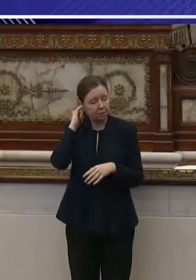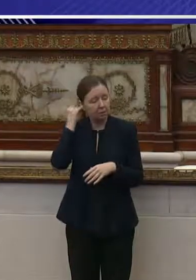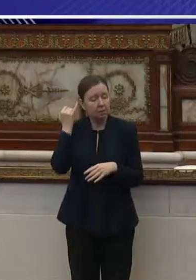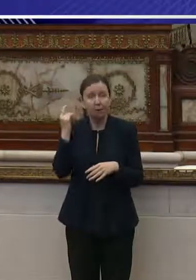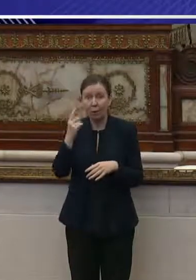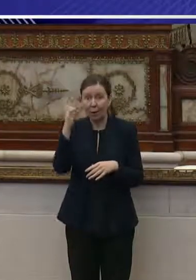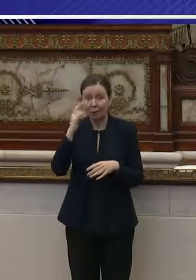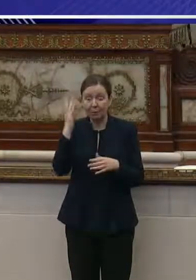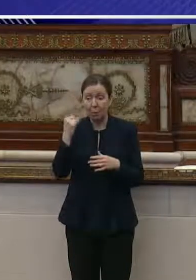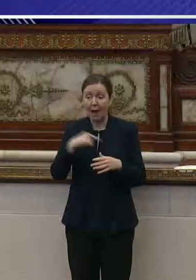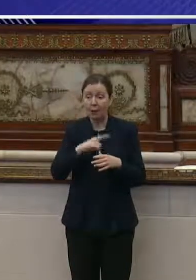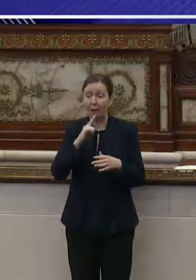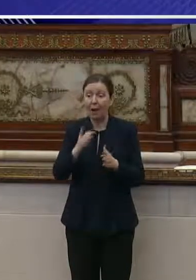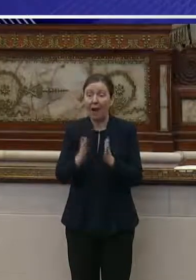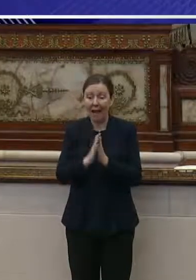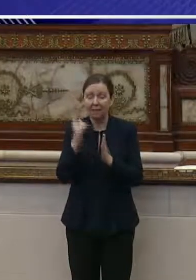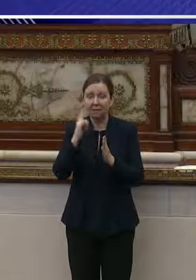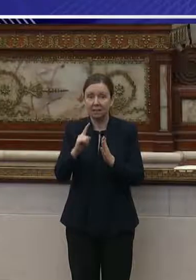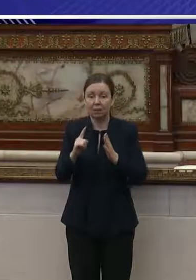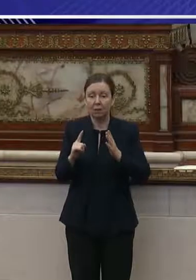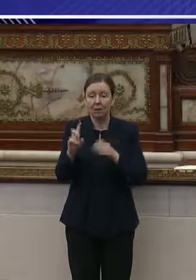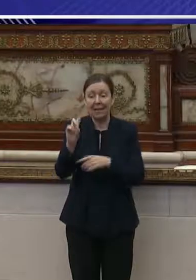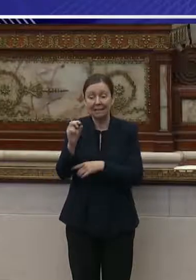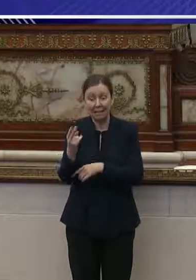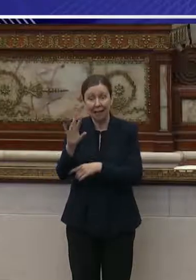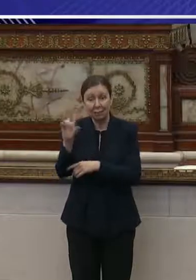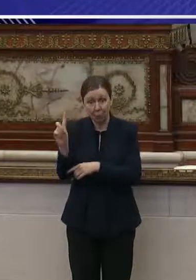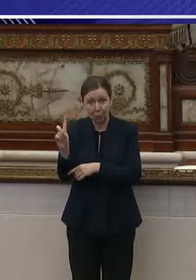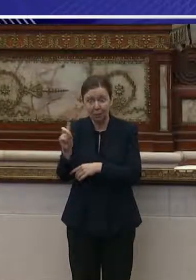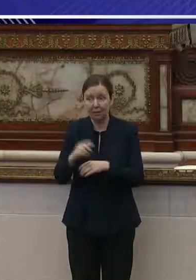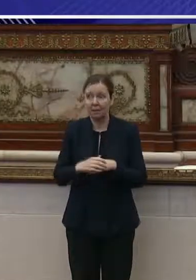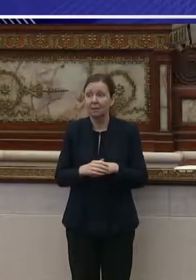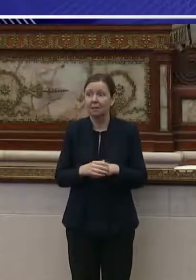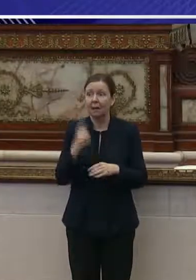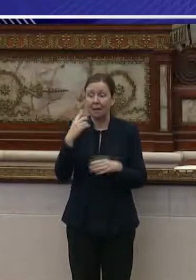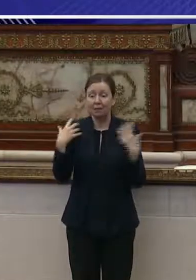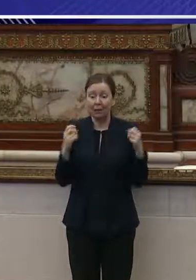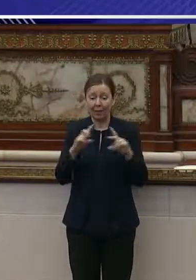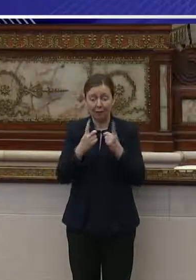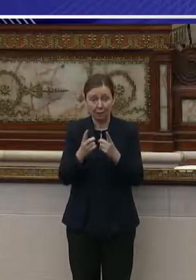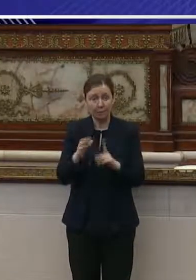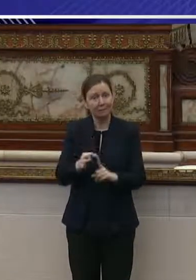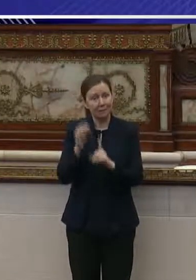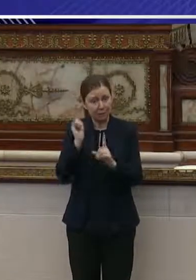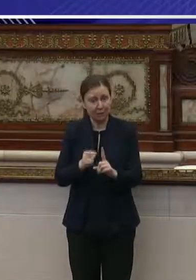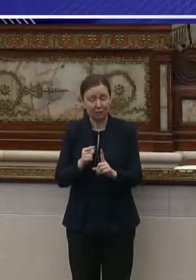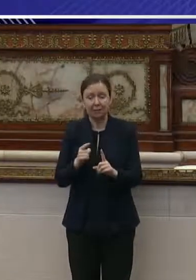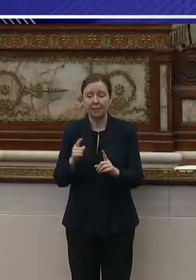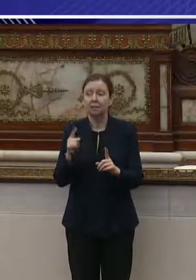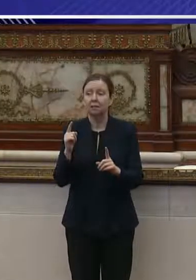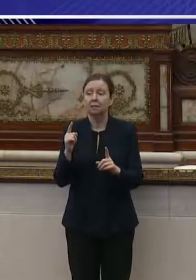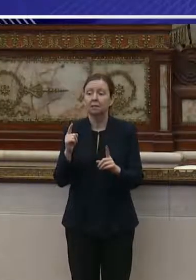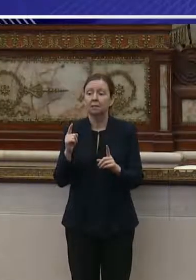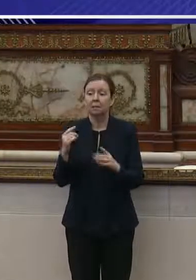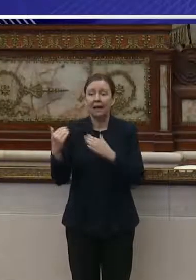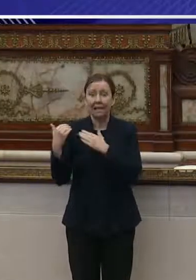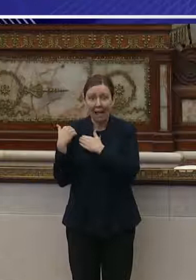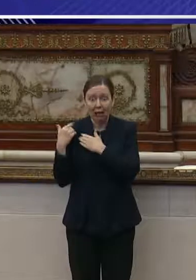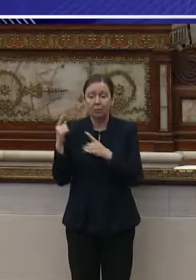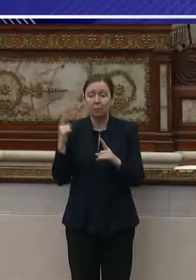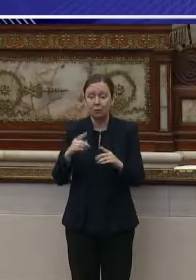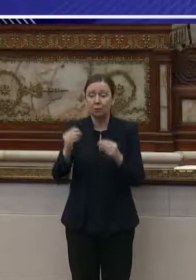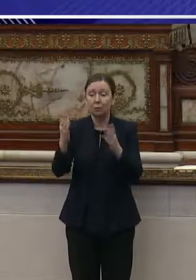reasons why we are asking for a dashboard and for the health department in particular to be accountable to